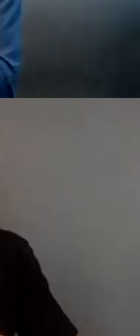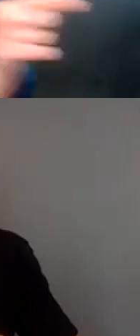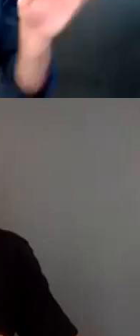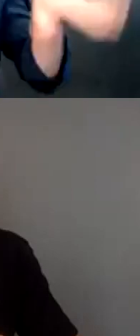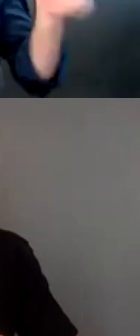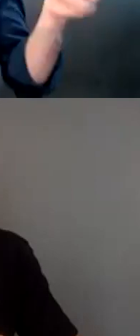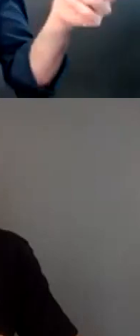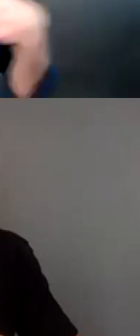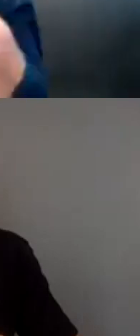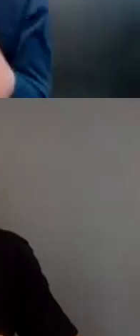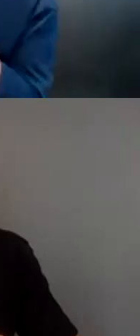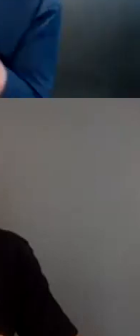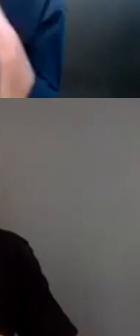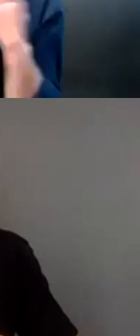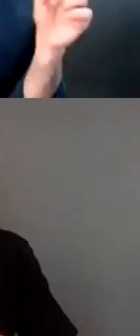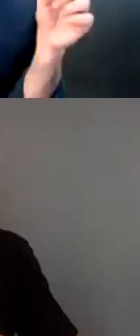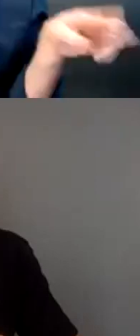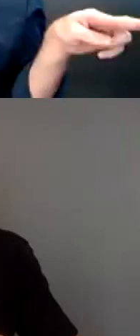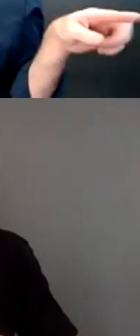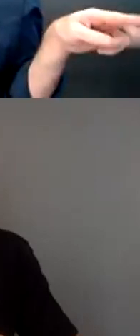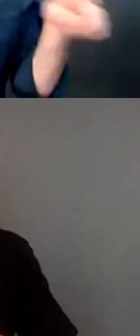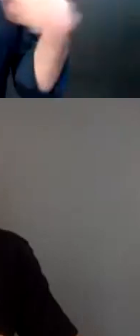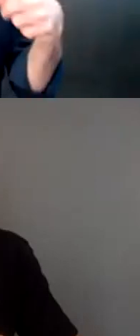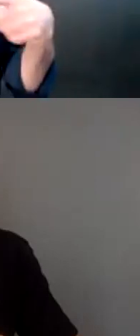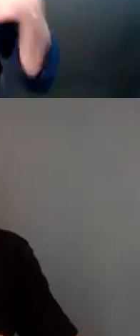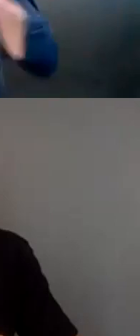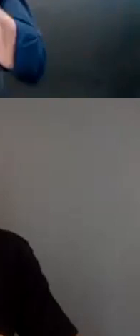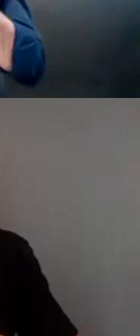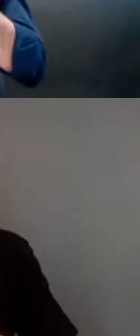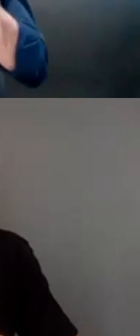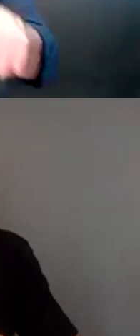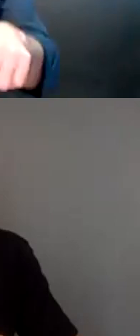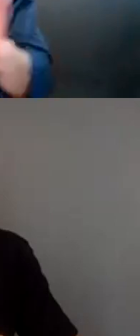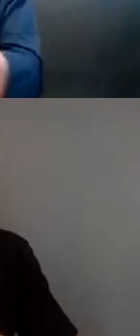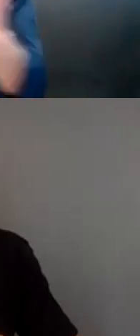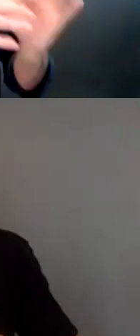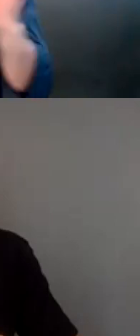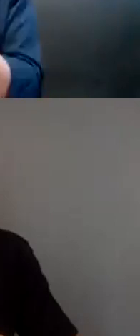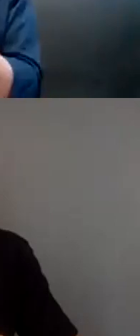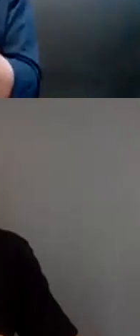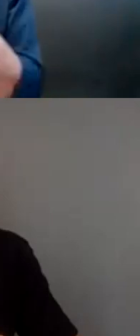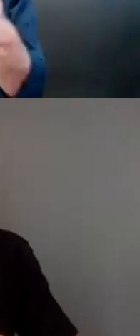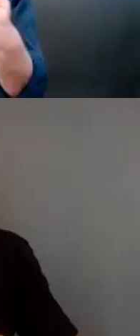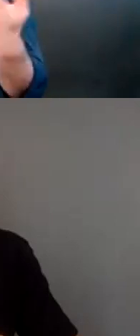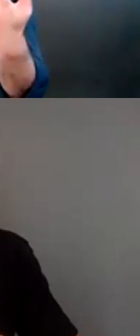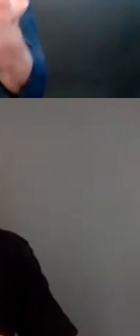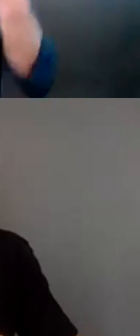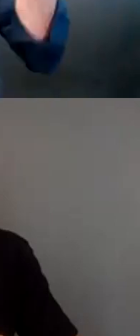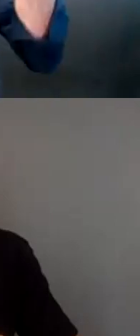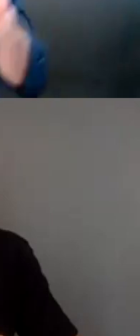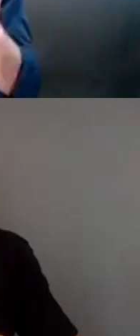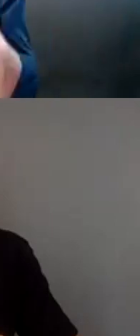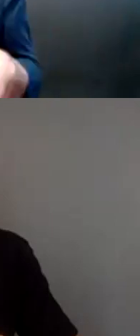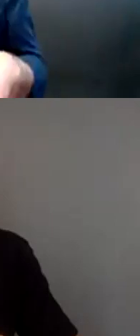to work together more collaboratively. The more we do that, the better we're able to speak truth to power, if you will, and to make the